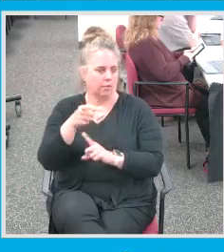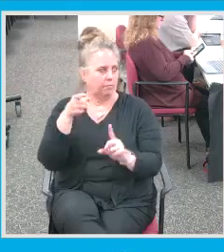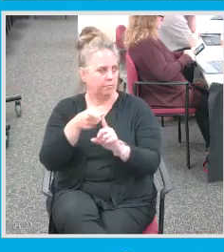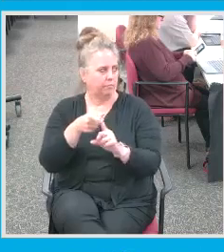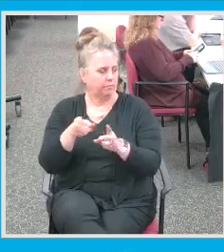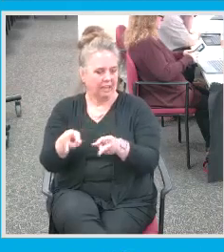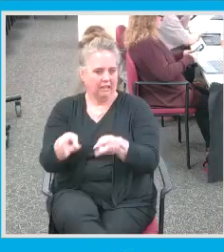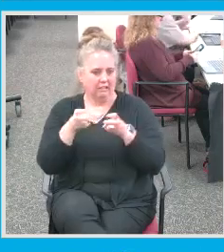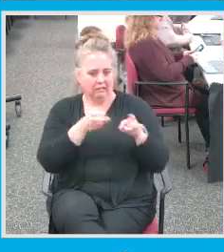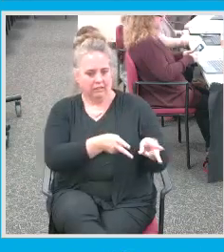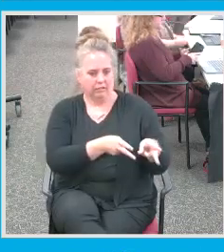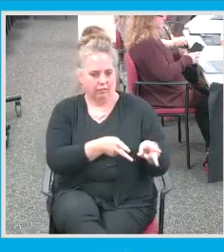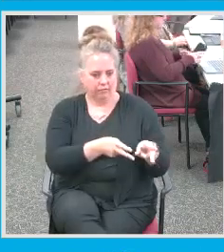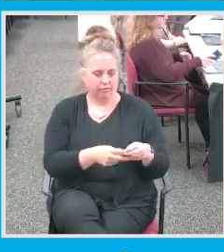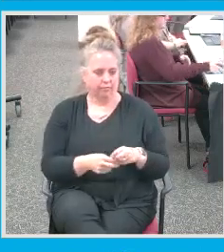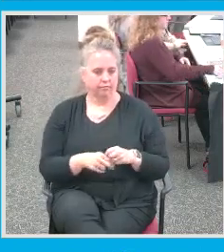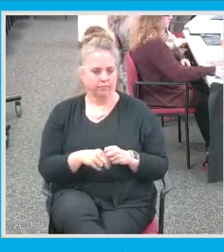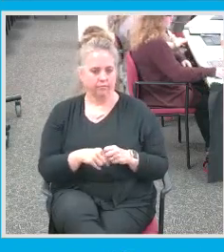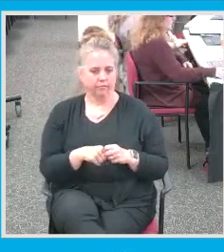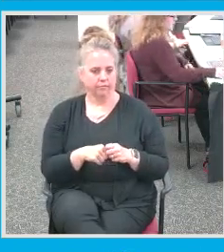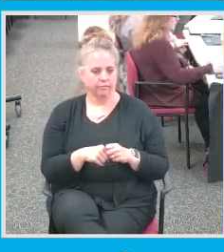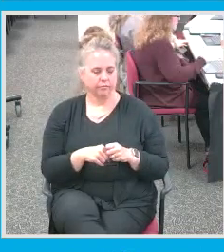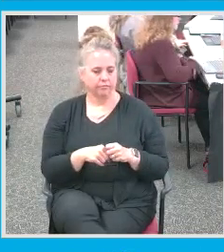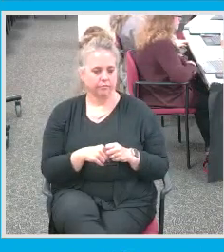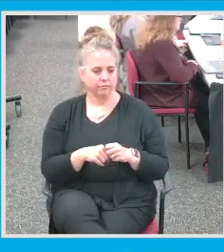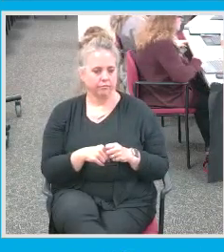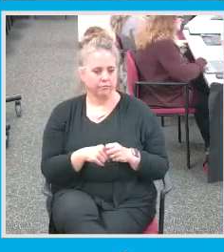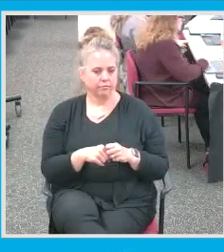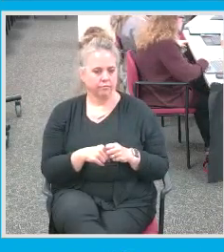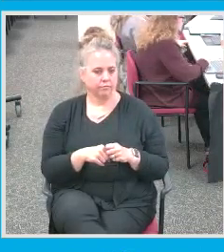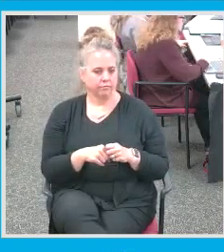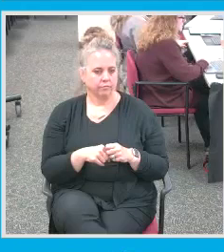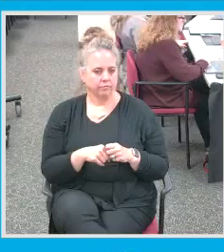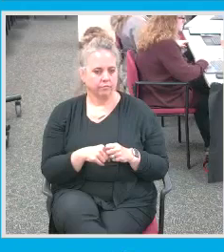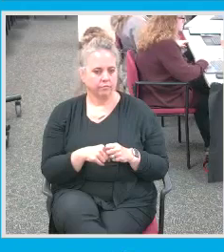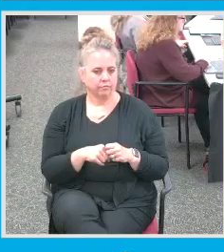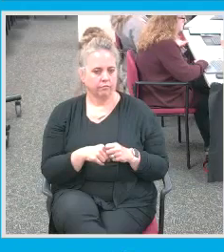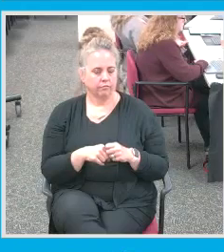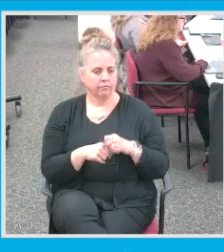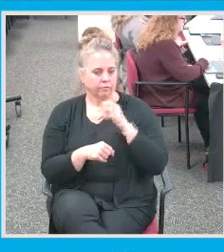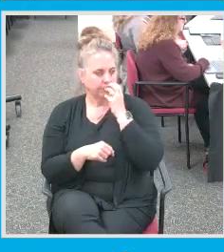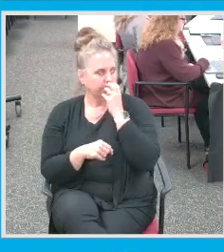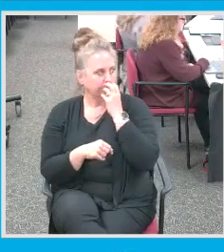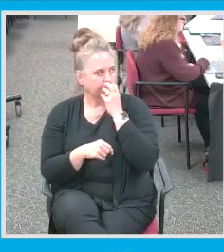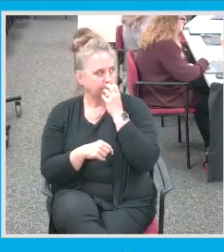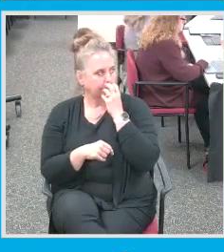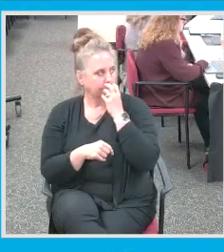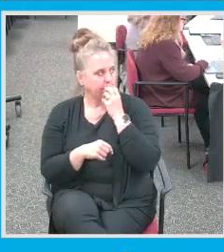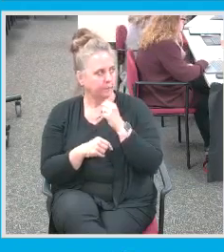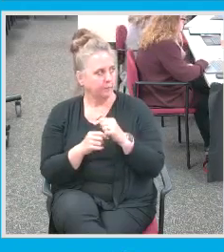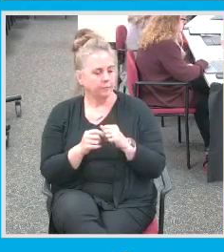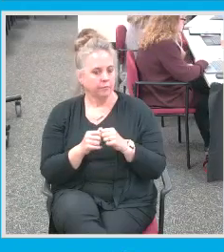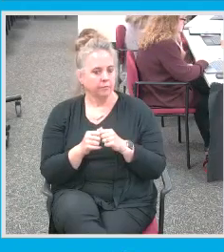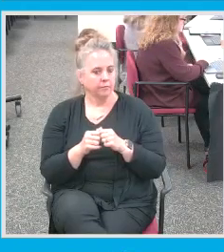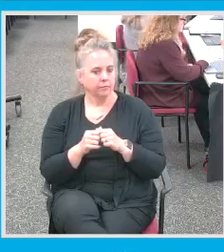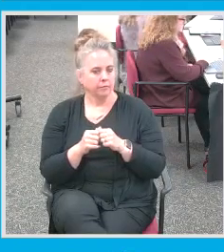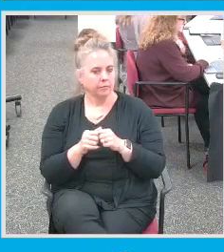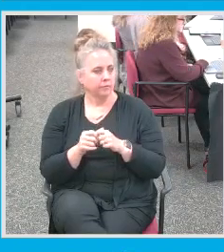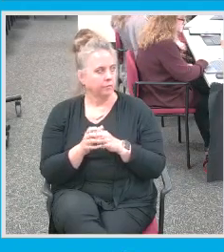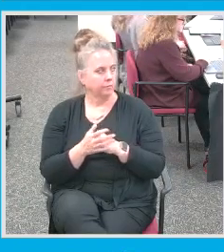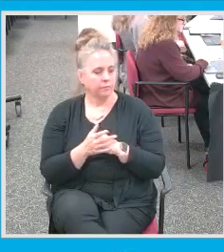that, that image that you're looking at from that slide. It's the one with like the bunch of colored people that was